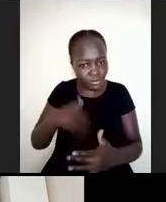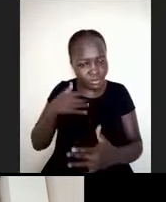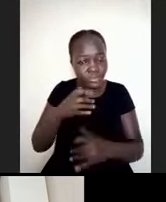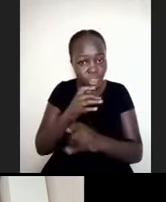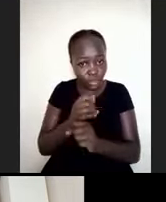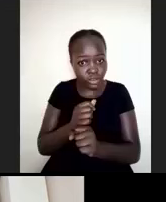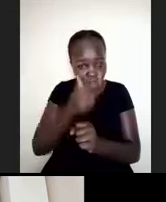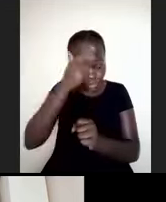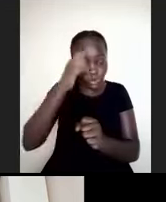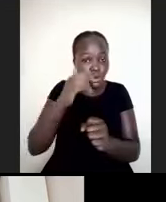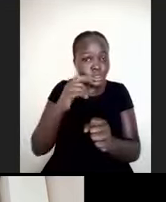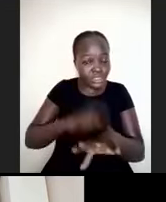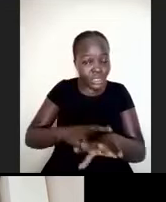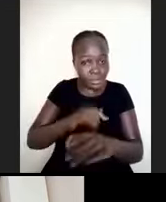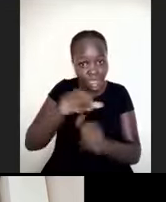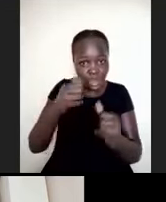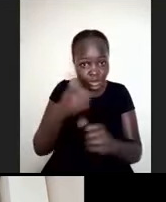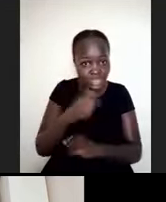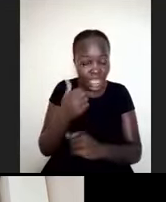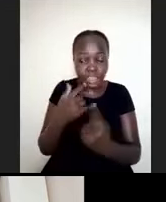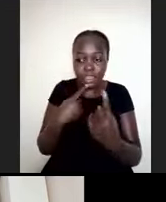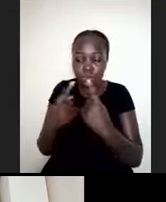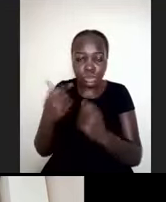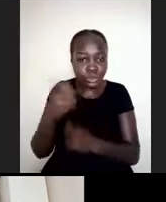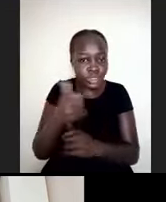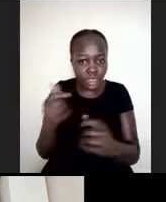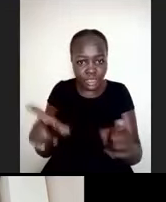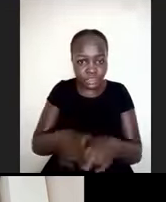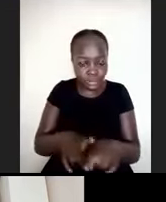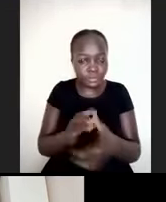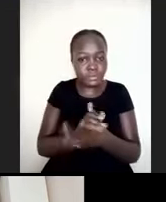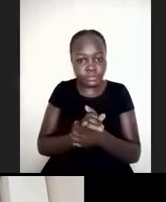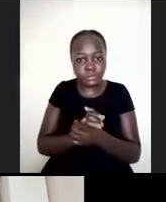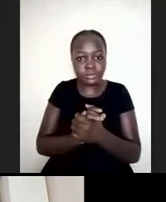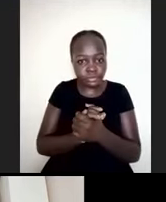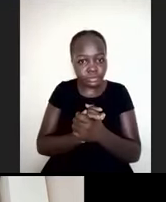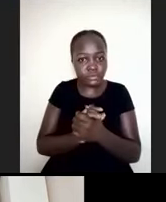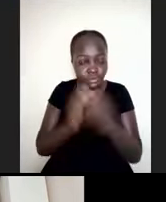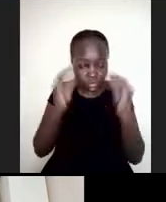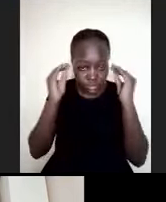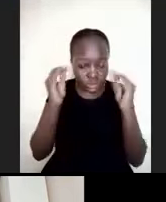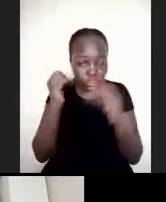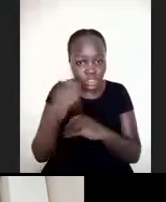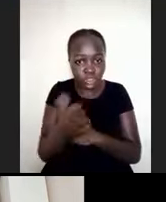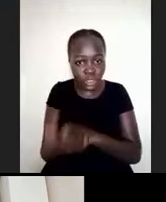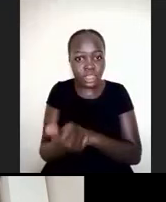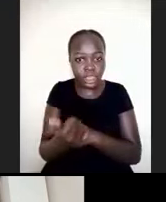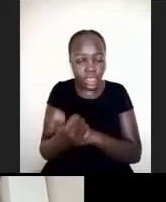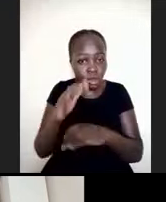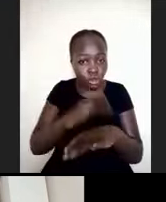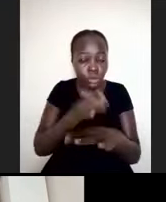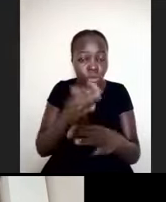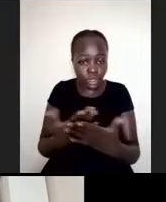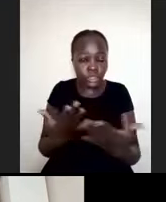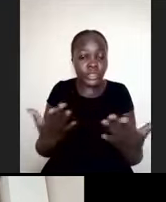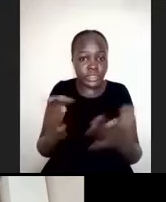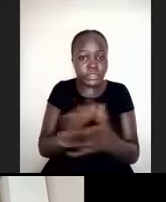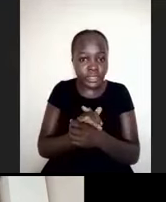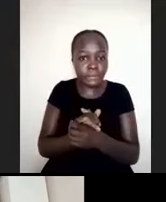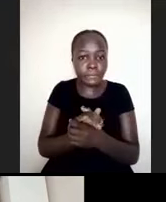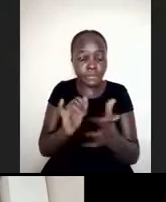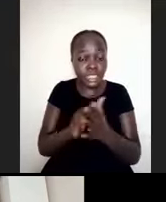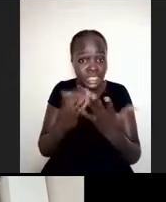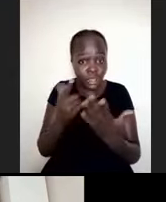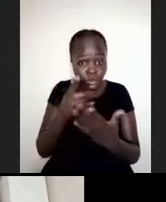they're around them, they talk to each other. They teach each other good things. Yeah, that's how you know